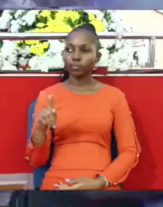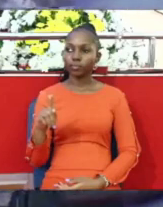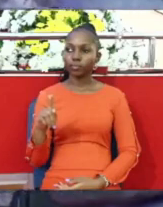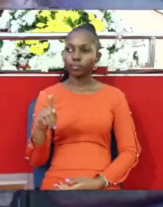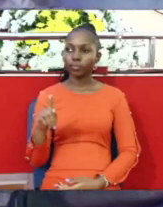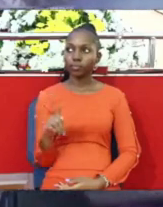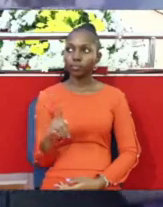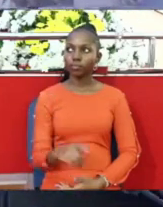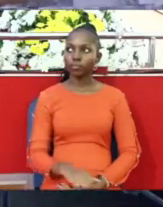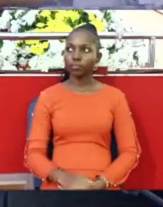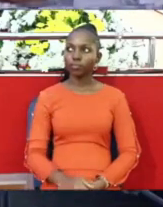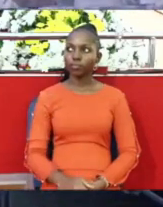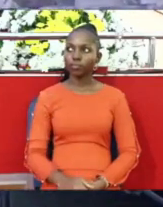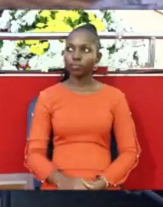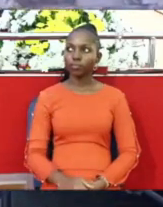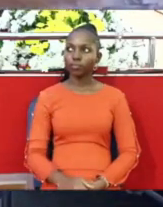What is that hospital called?